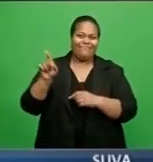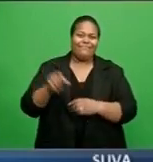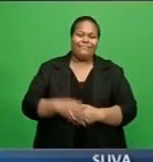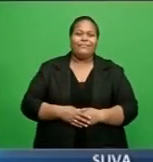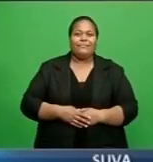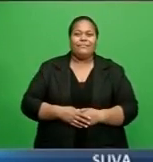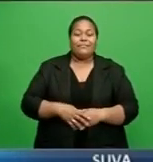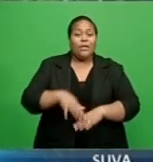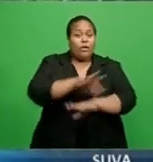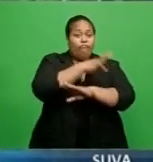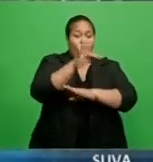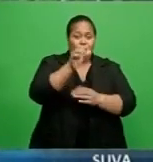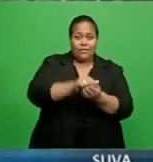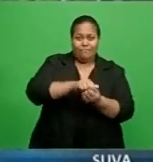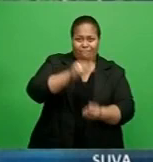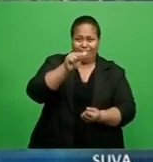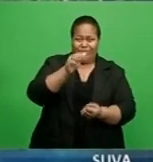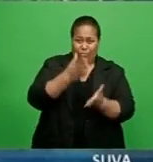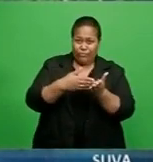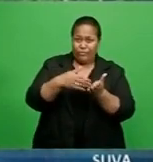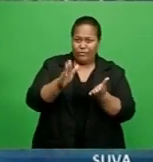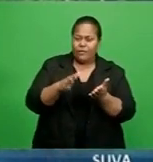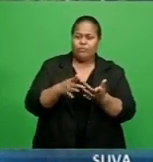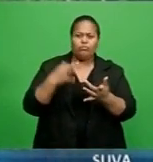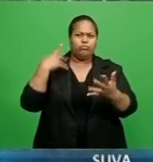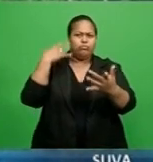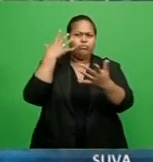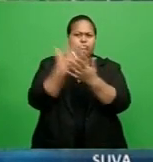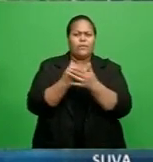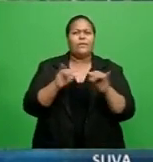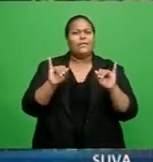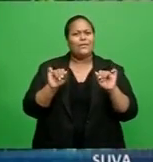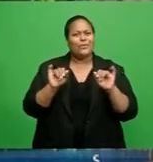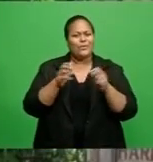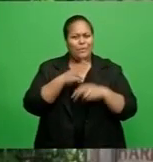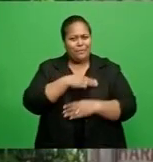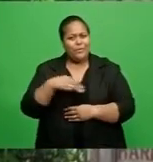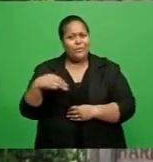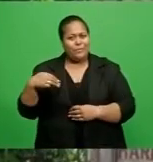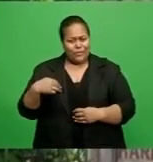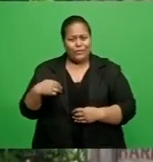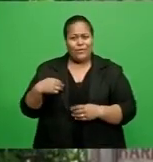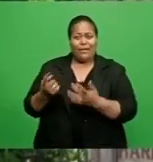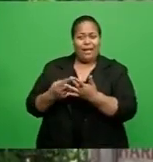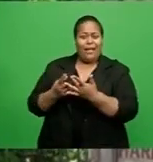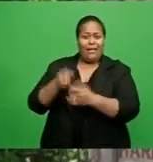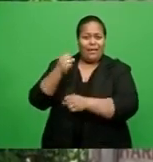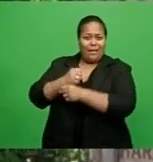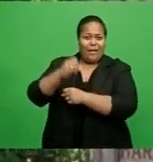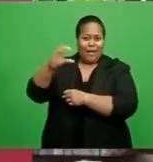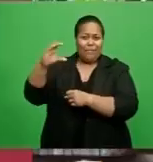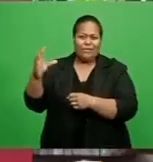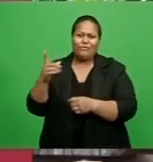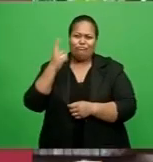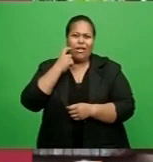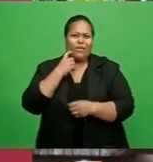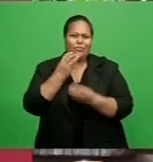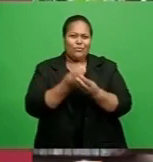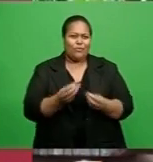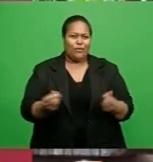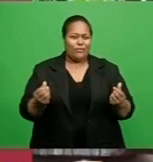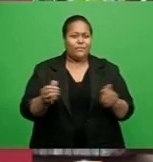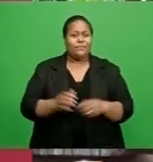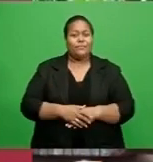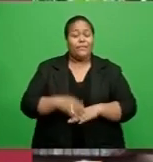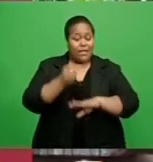Forest certification has been a long-standing issue the ministry and local hardwood companies have been trying to address. Government through the Ministry